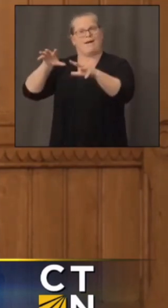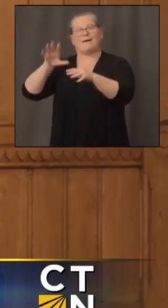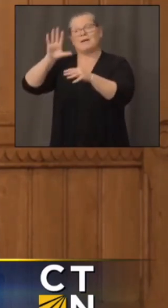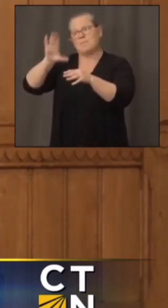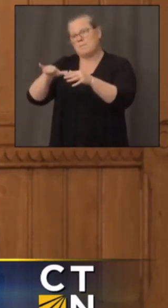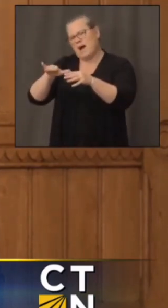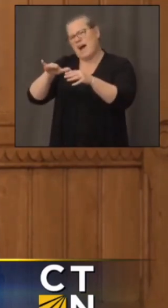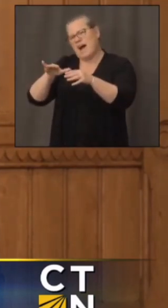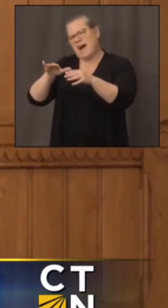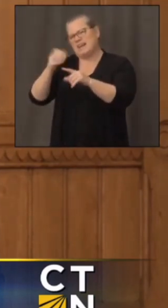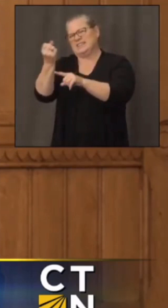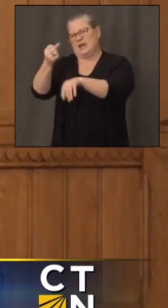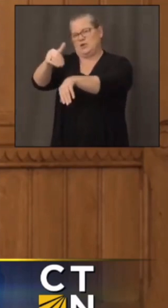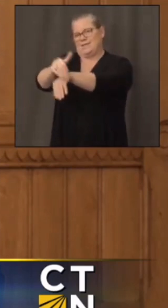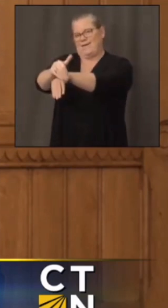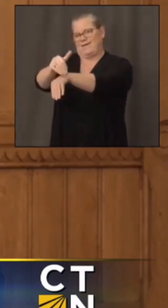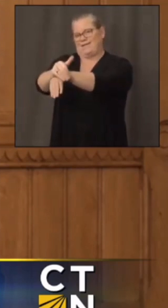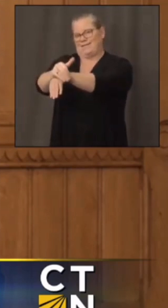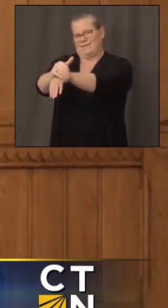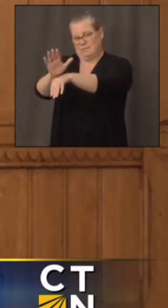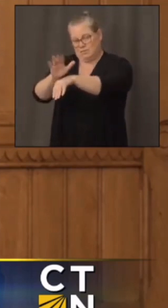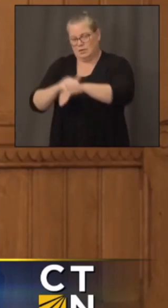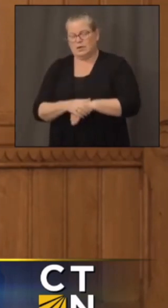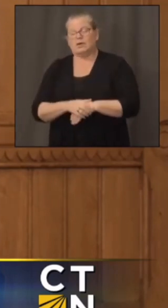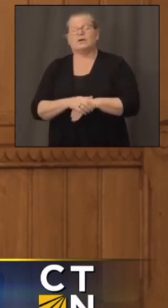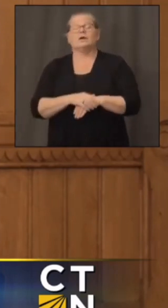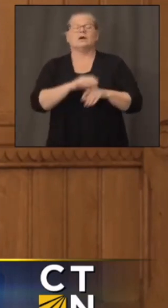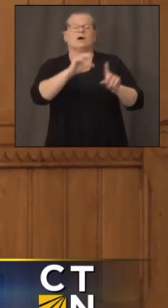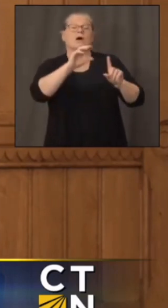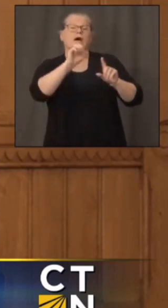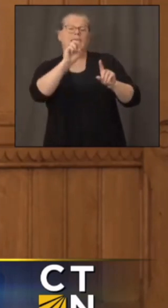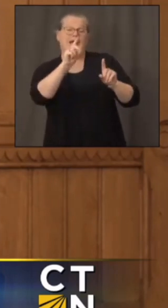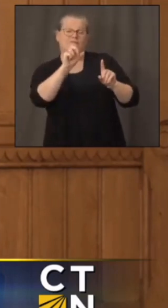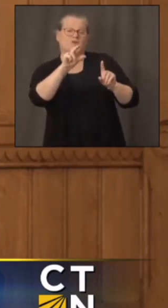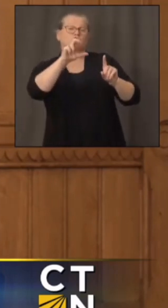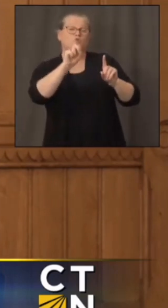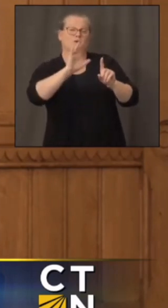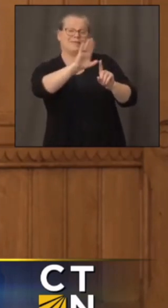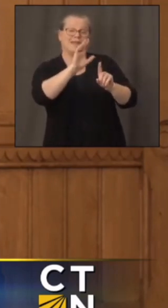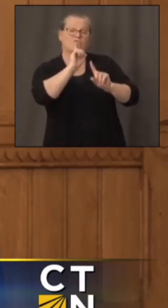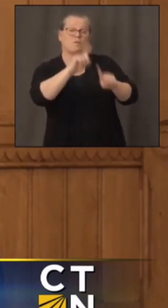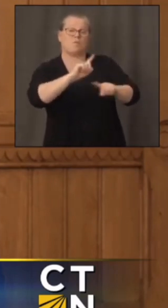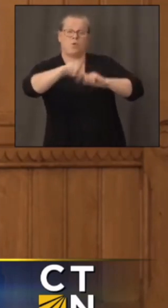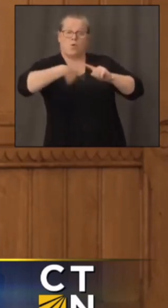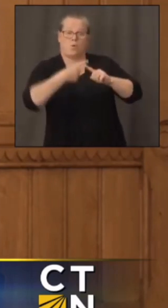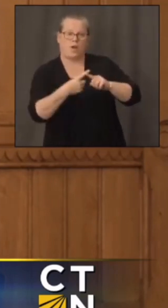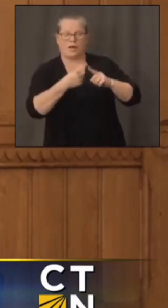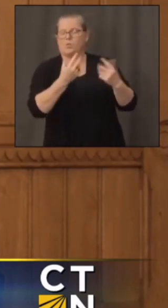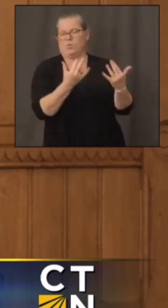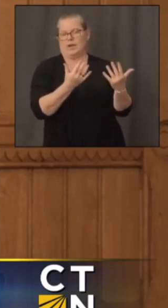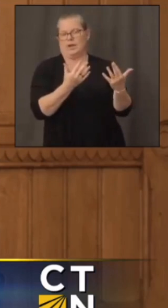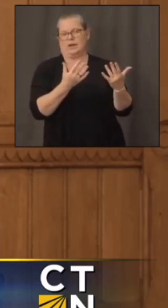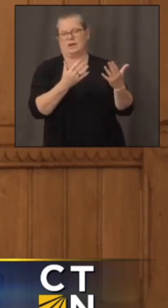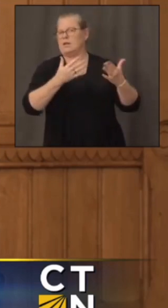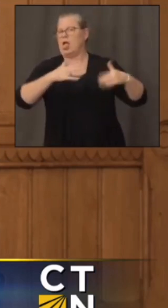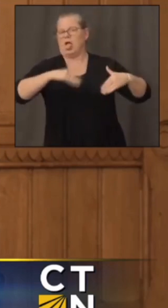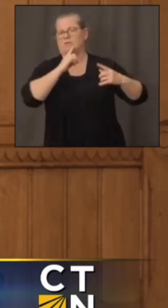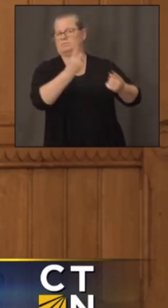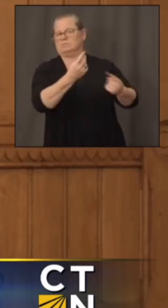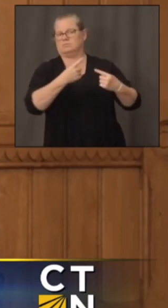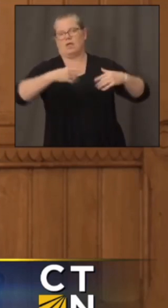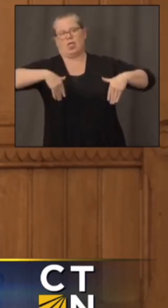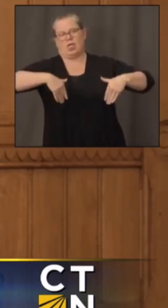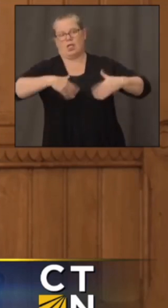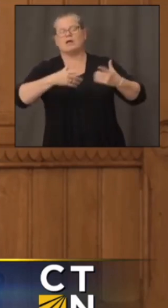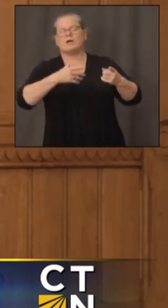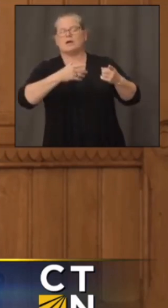Saturday. We're continuing to wait on Eversource's report. They have indicated to the governor that they will be providing